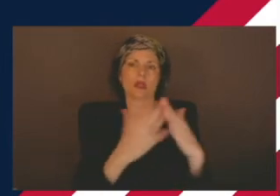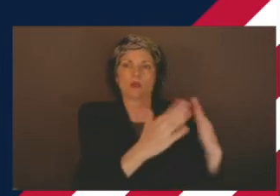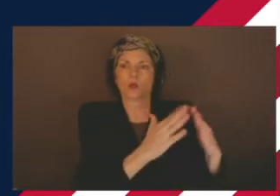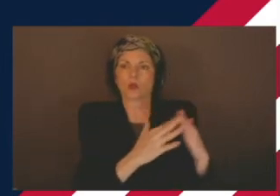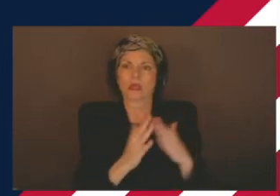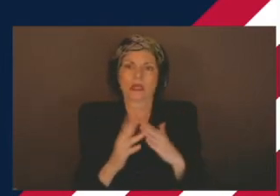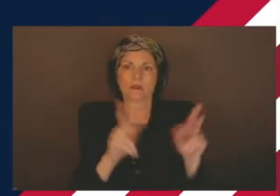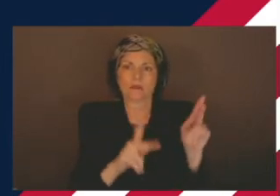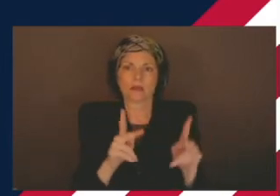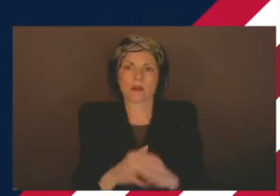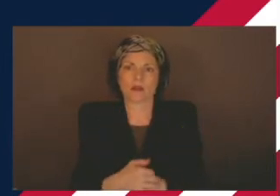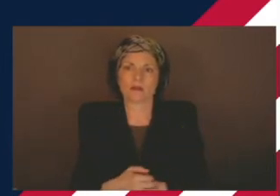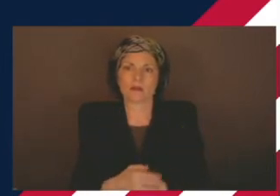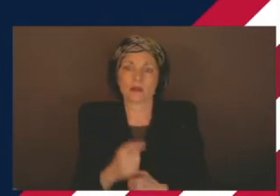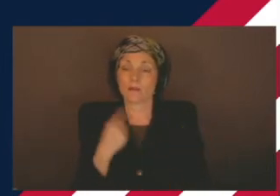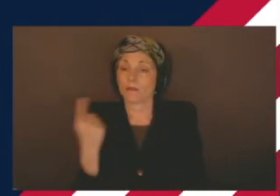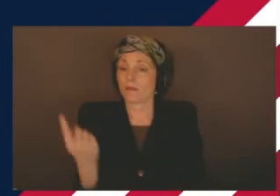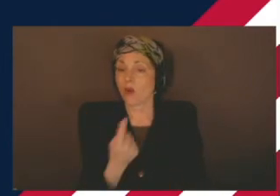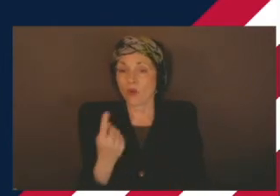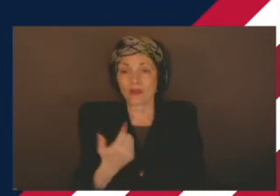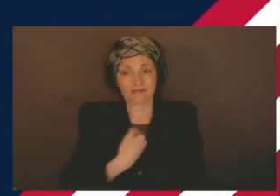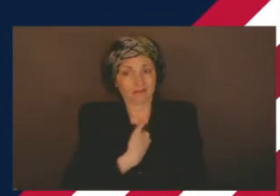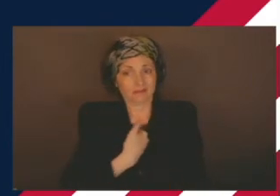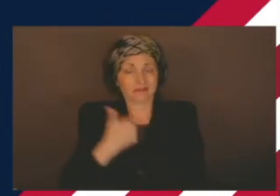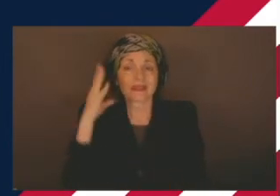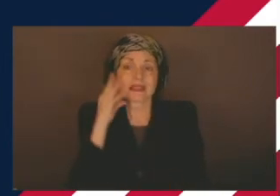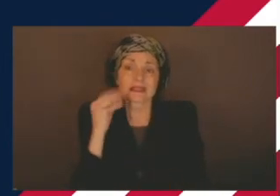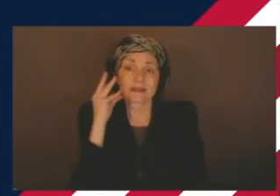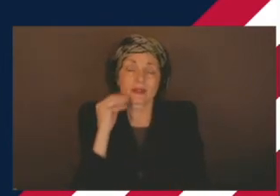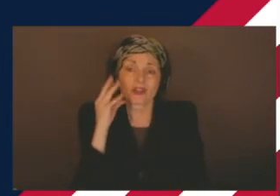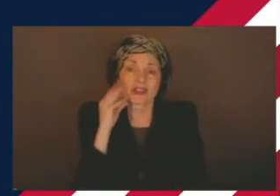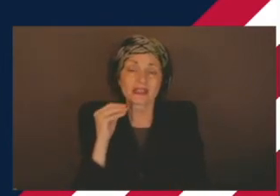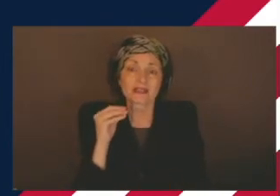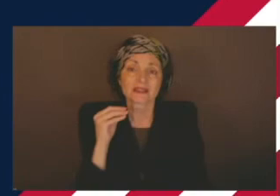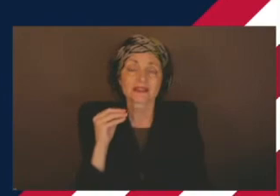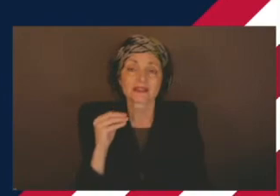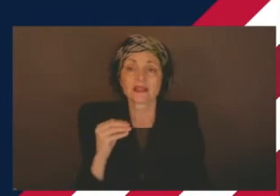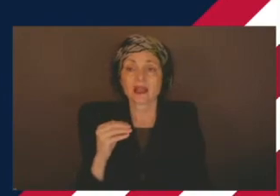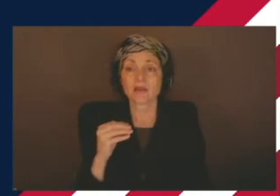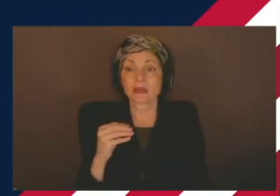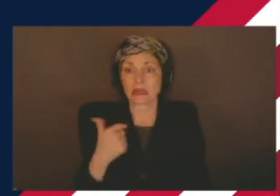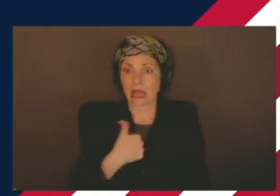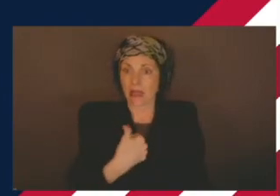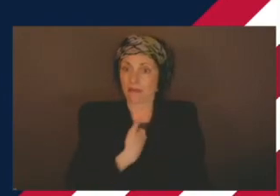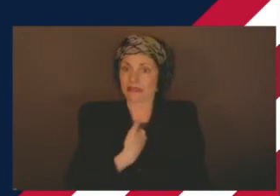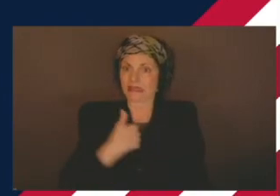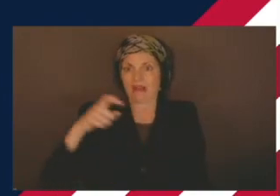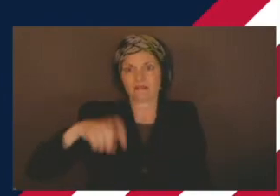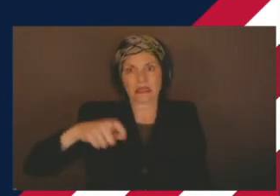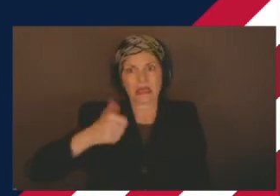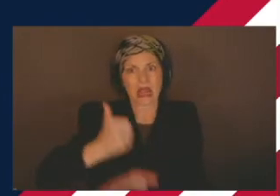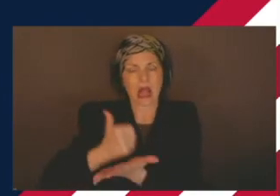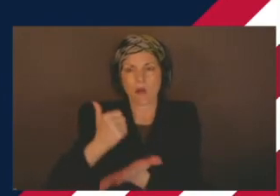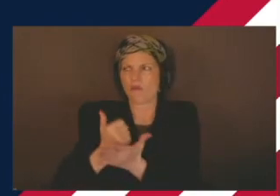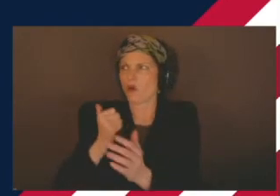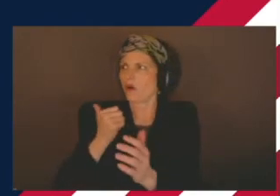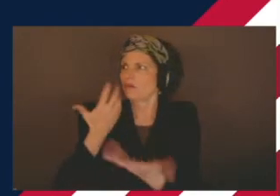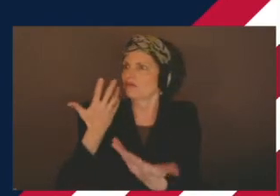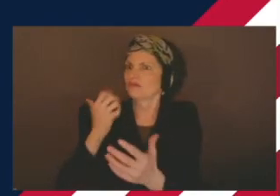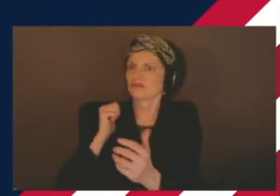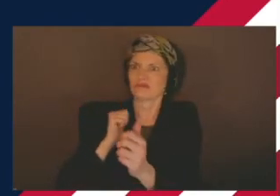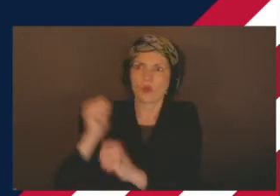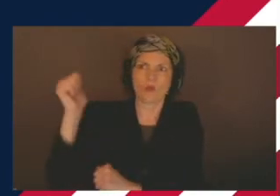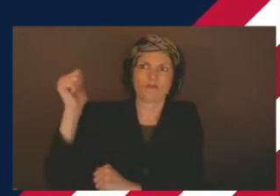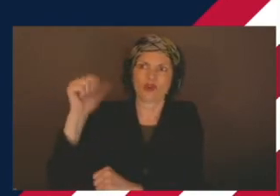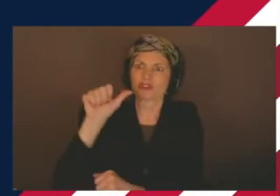drive back on my own experience as a person who was needing help for well over a decade. My